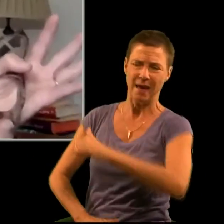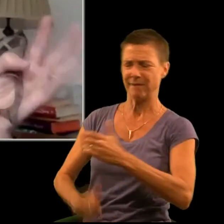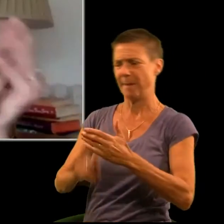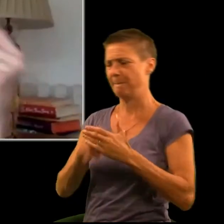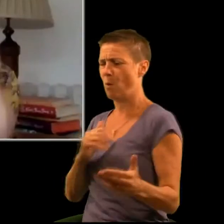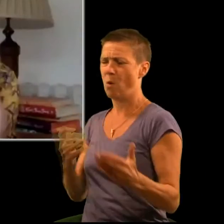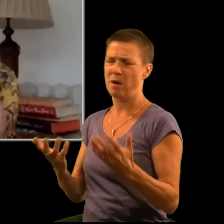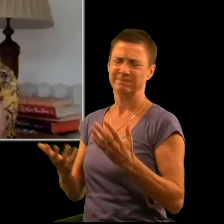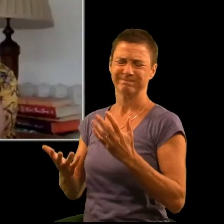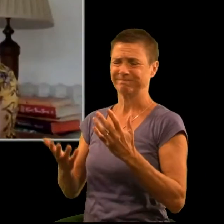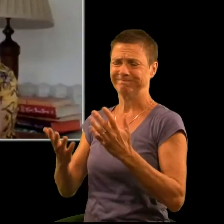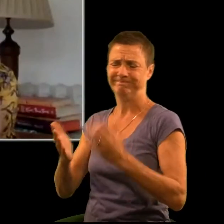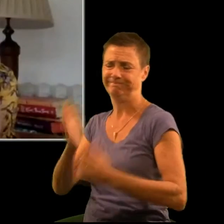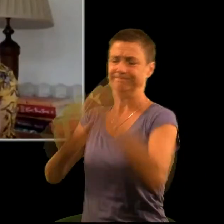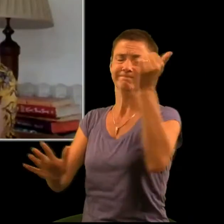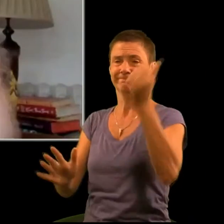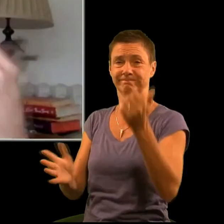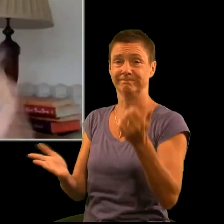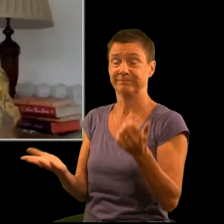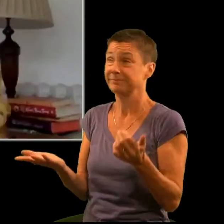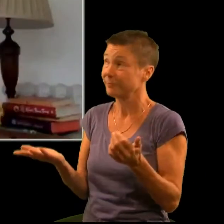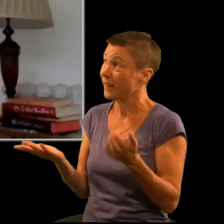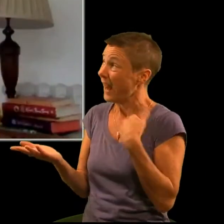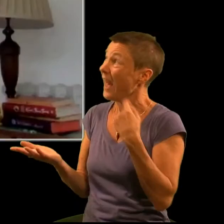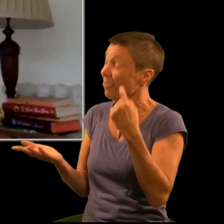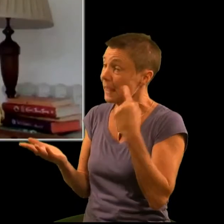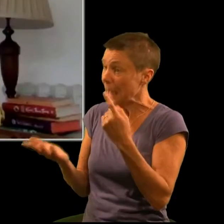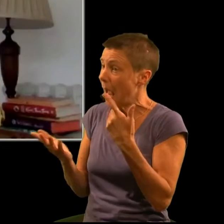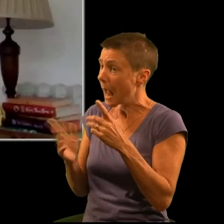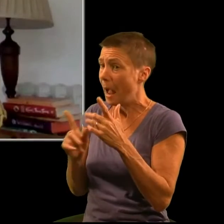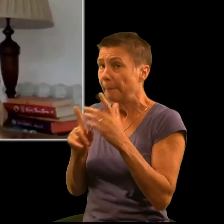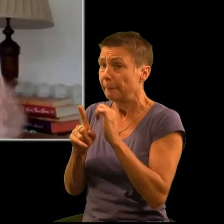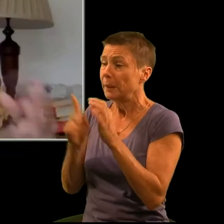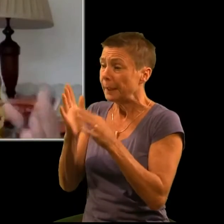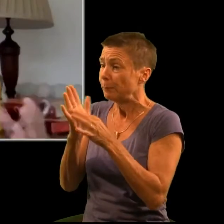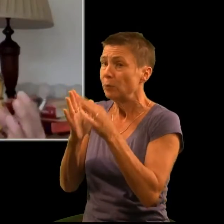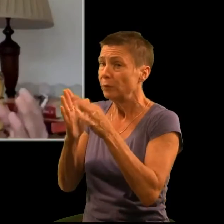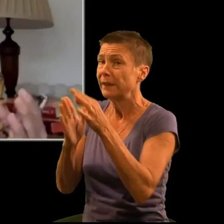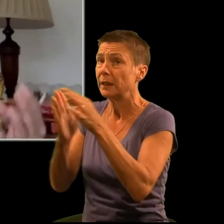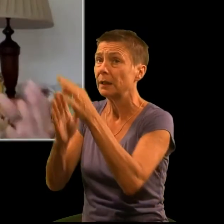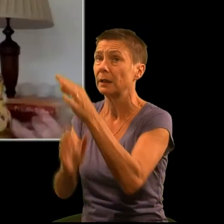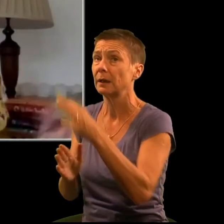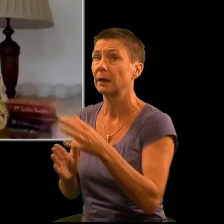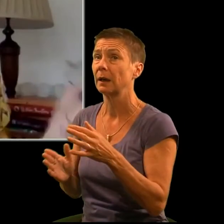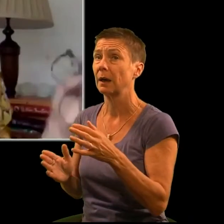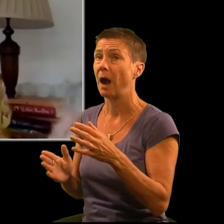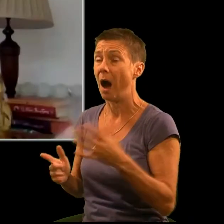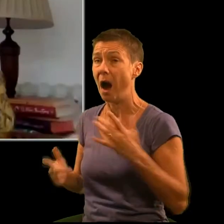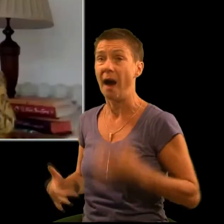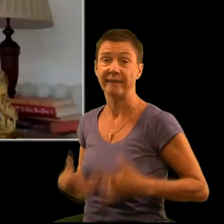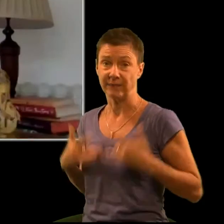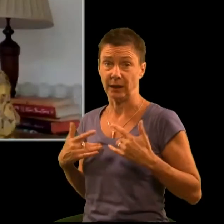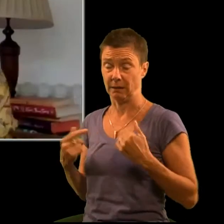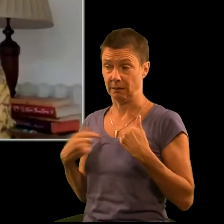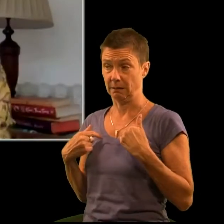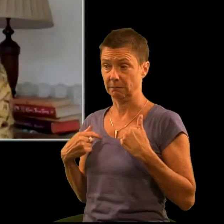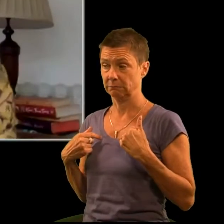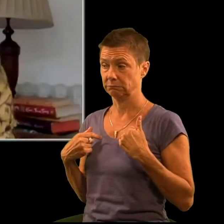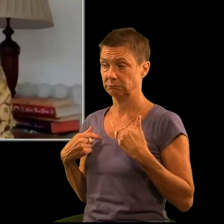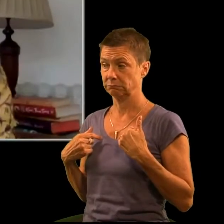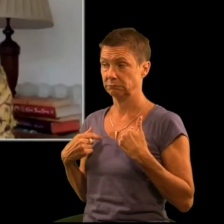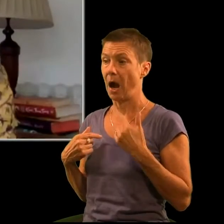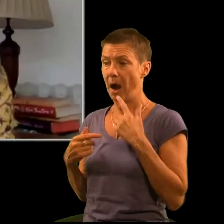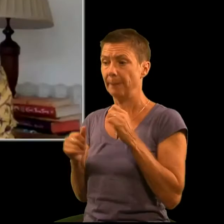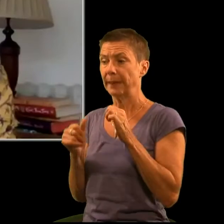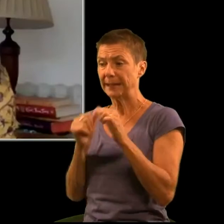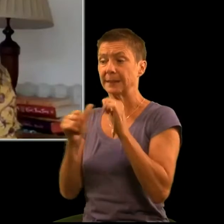don't know. So, and I do think I'm getting better. I do think, I feel that I'm